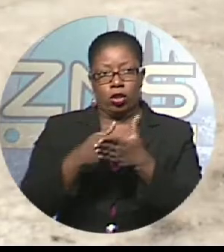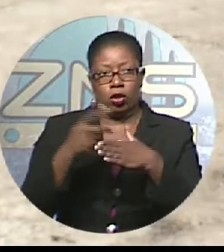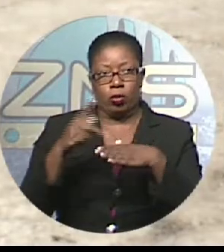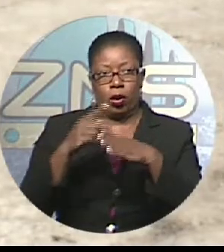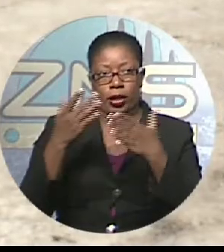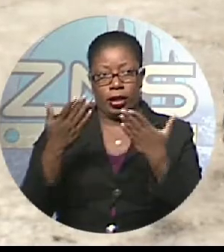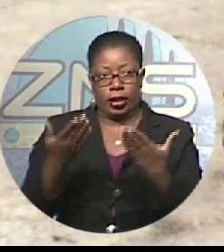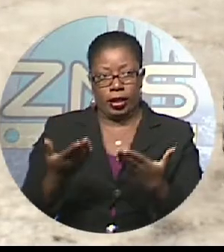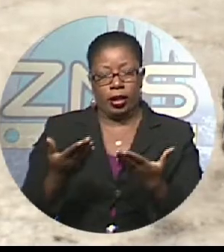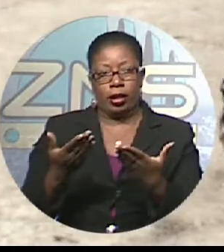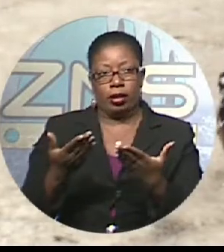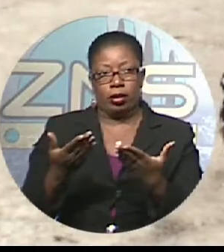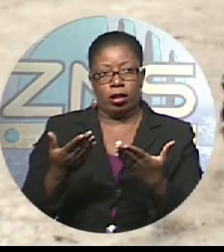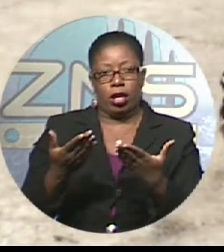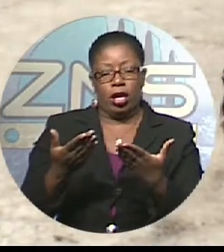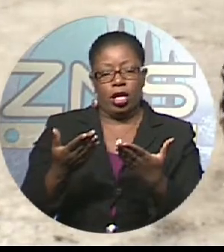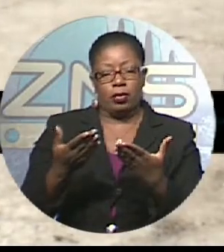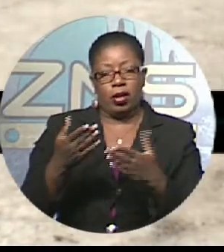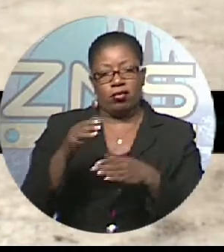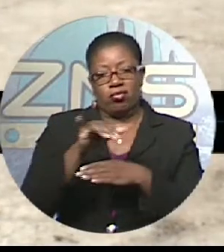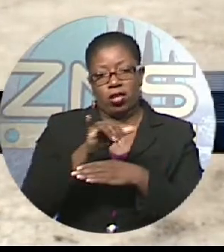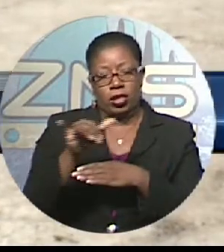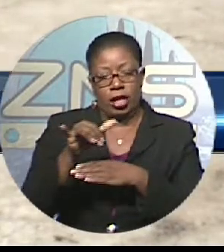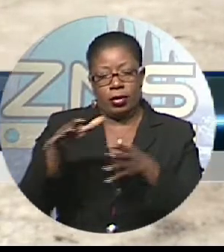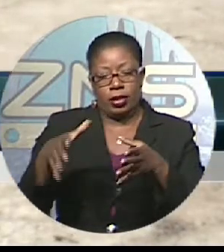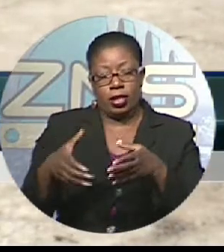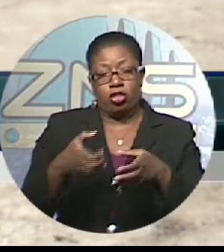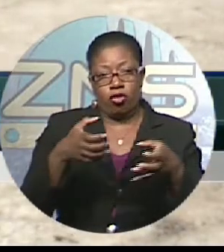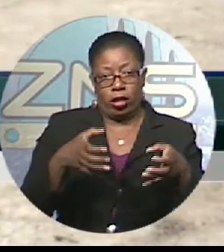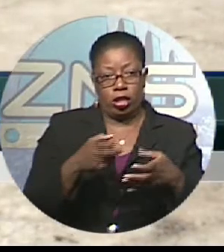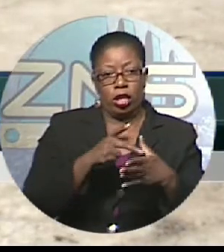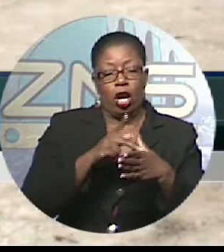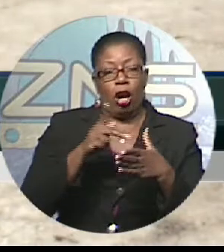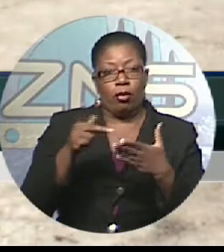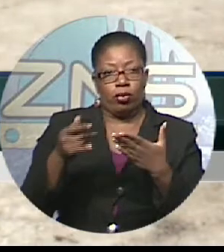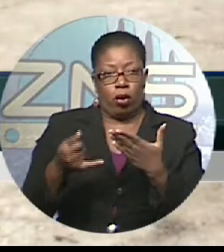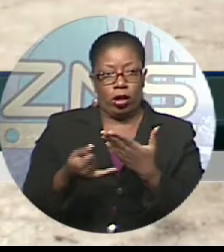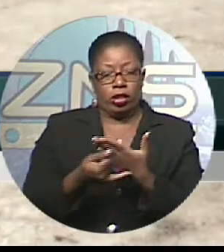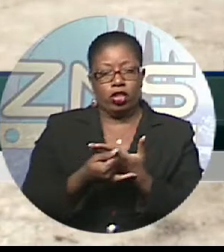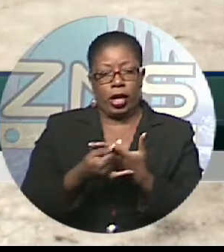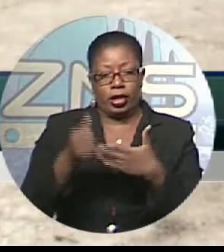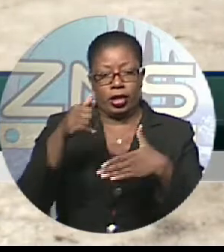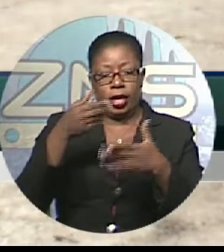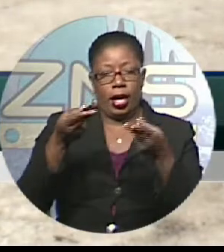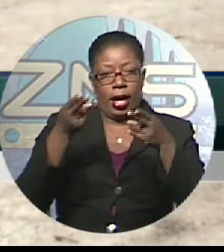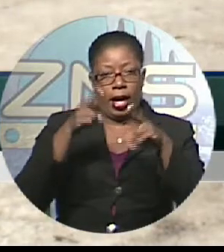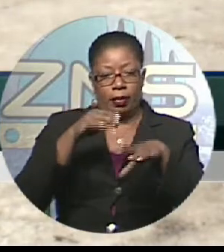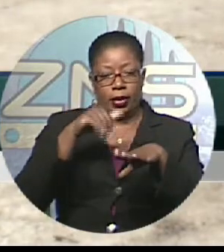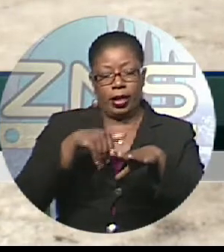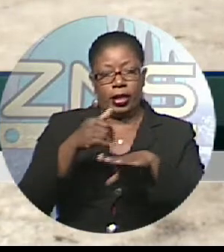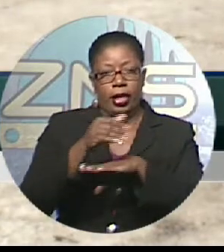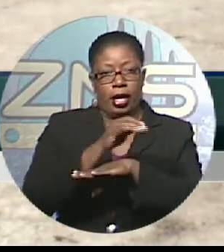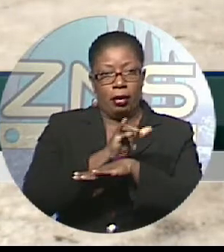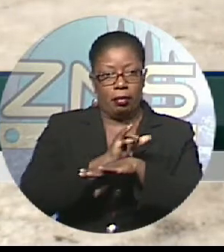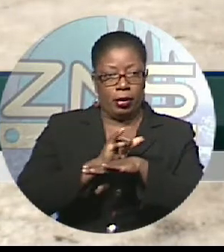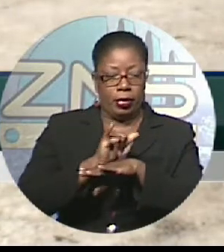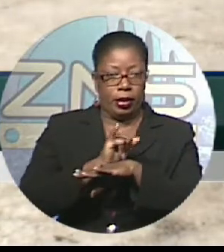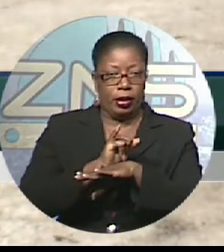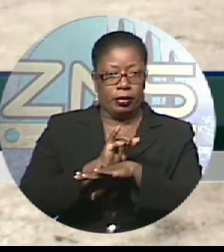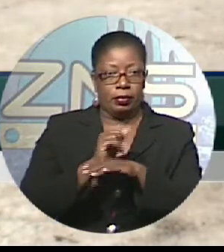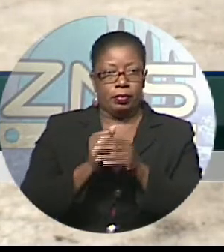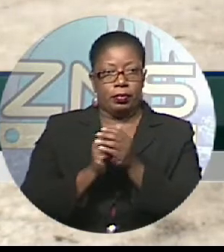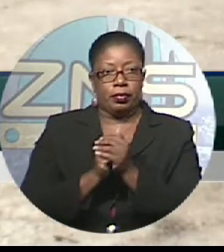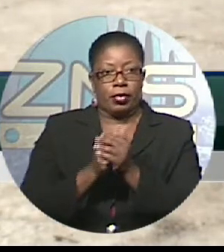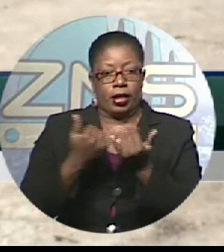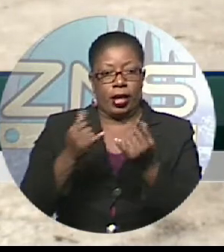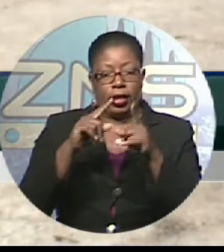in Abaco is similar to the dredging project taking place in Bimini, which has sparked much controversy. Deputy Prime Minister Philip Davis